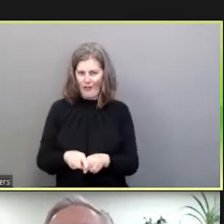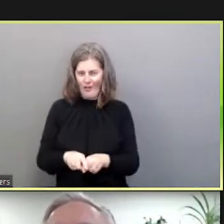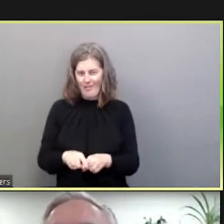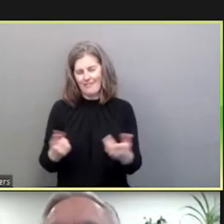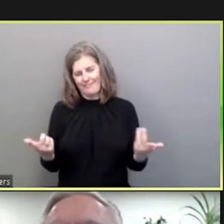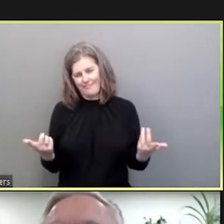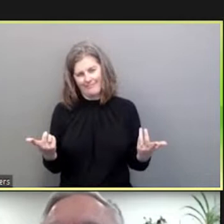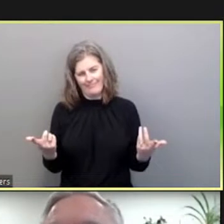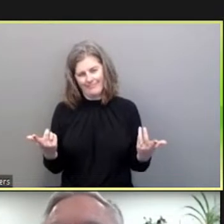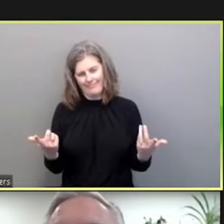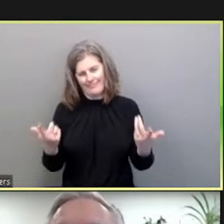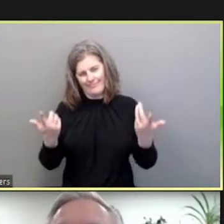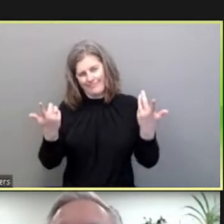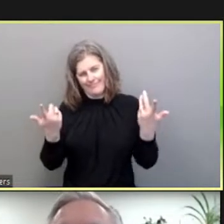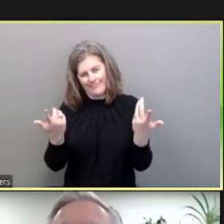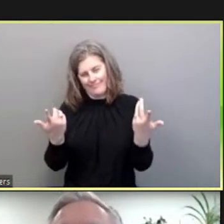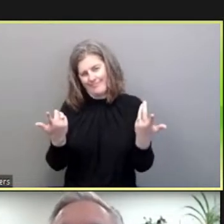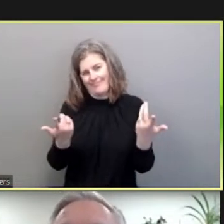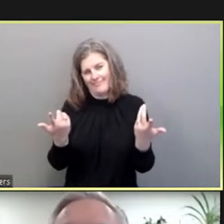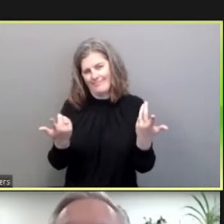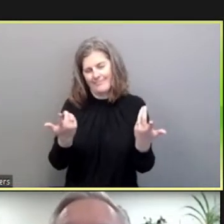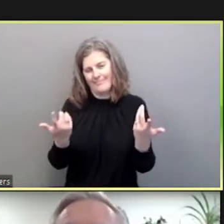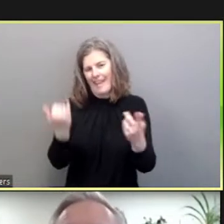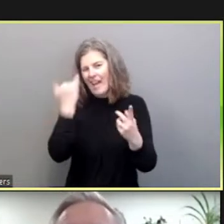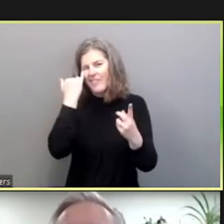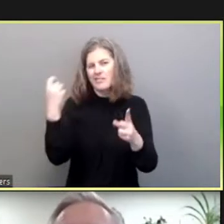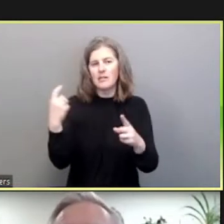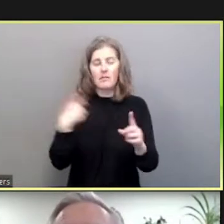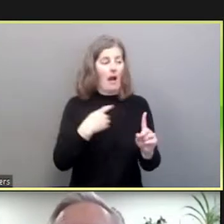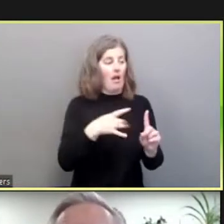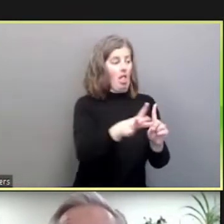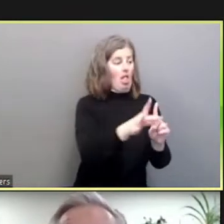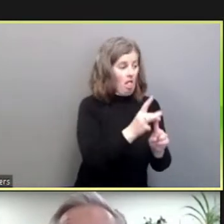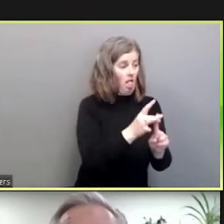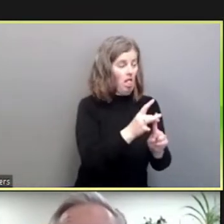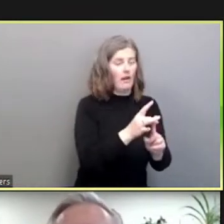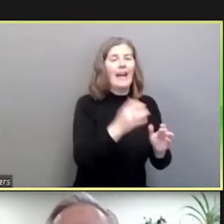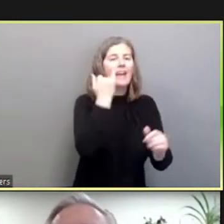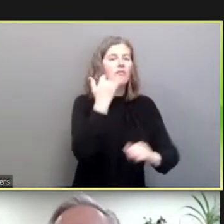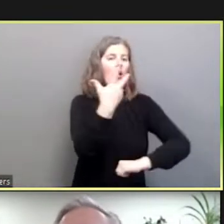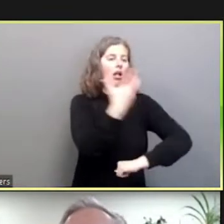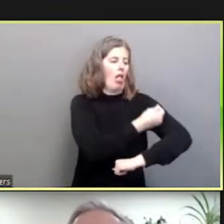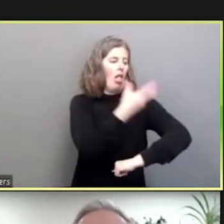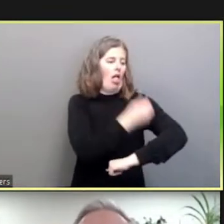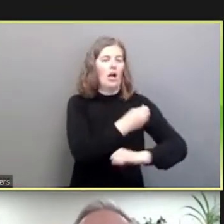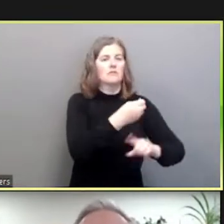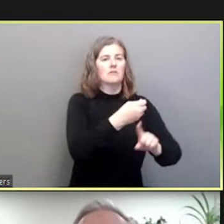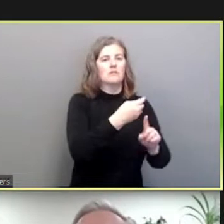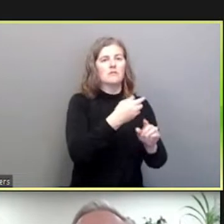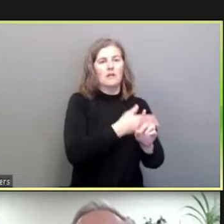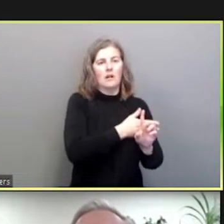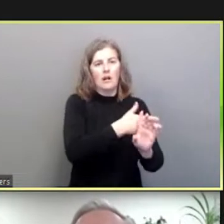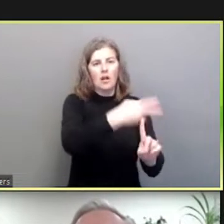can't, if it's been 2 months since you're back, it's a triangle